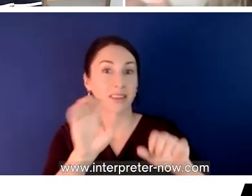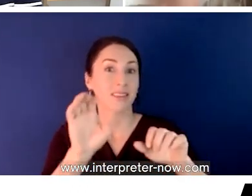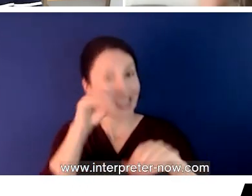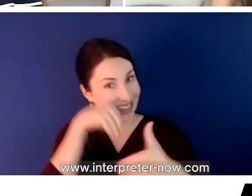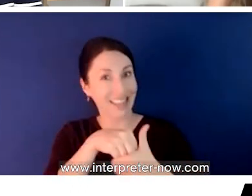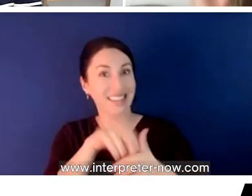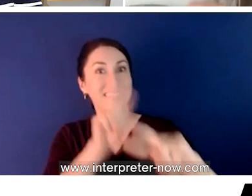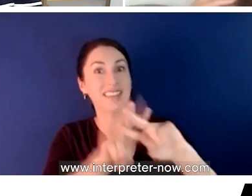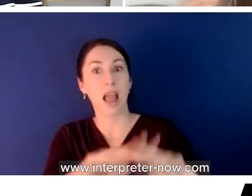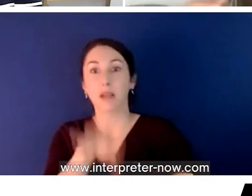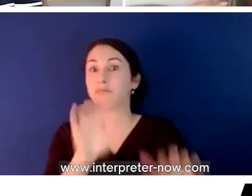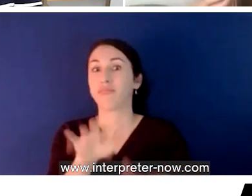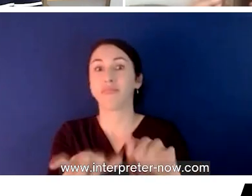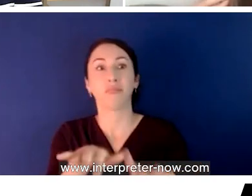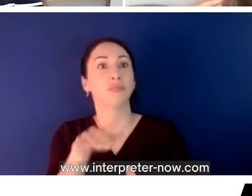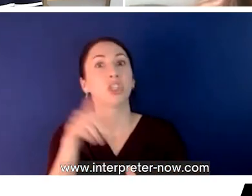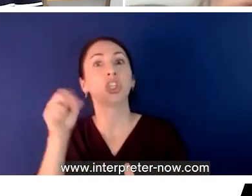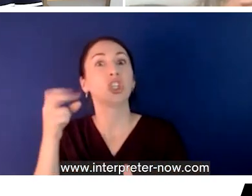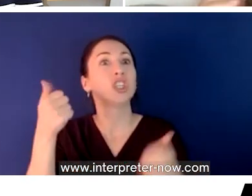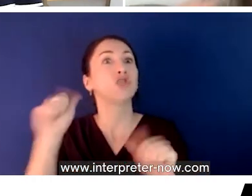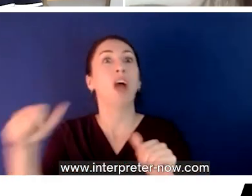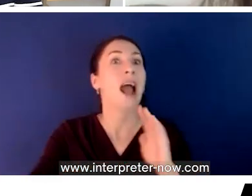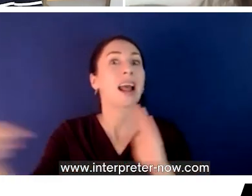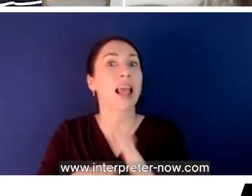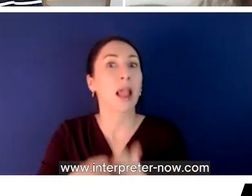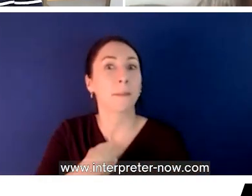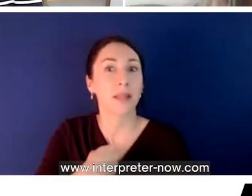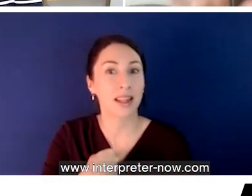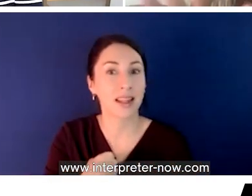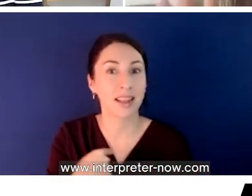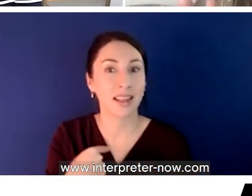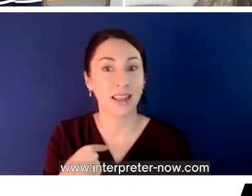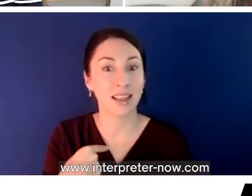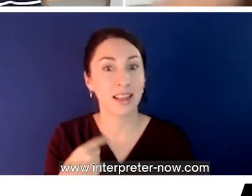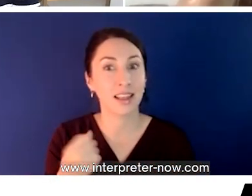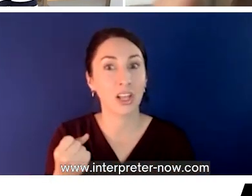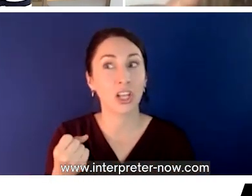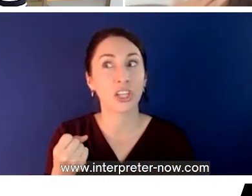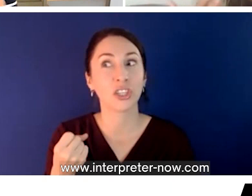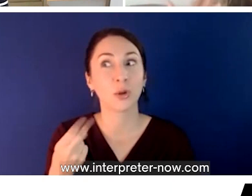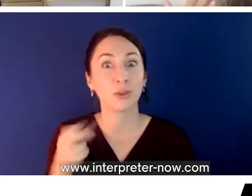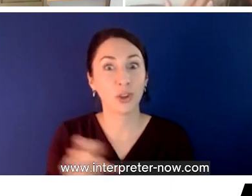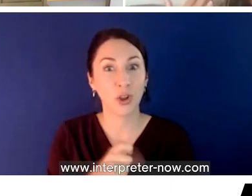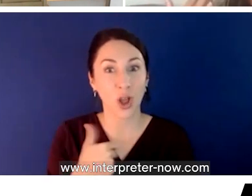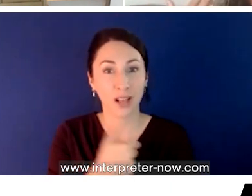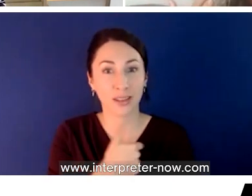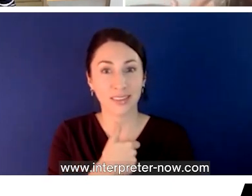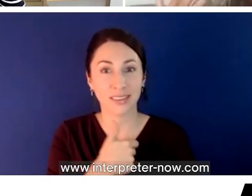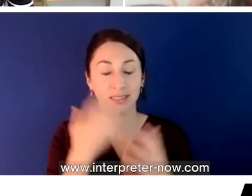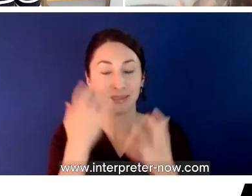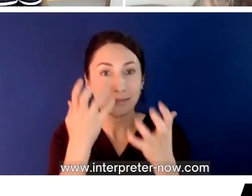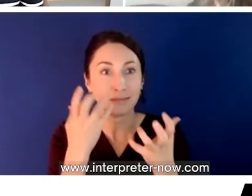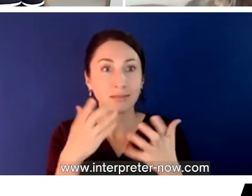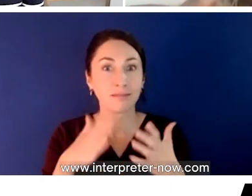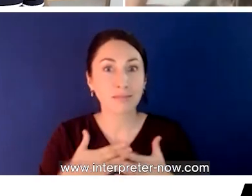the global Slack of trying to kill him, like to murder him. So she calls up, she's in tears,